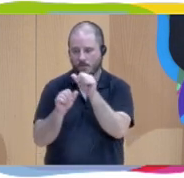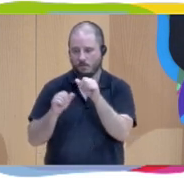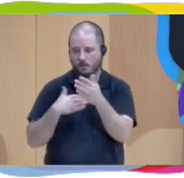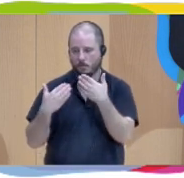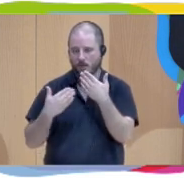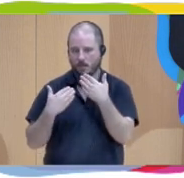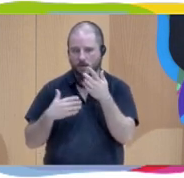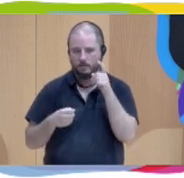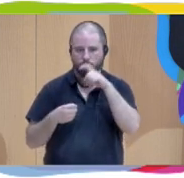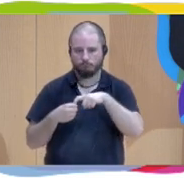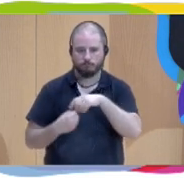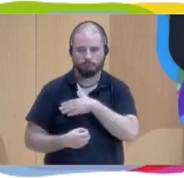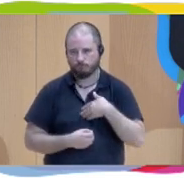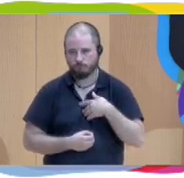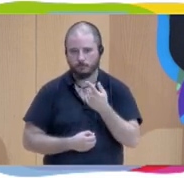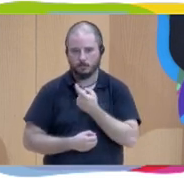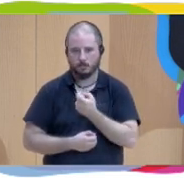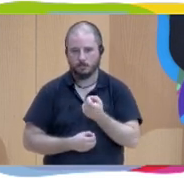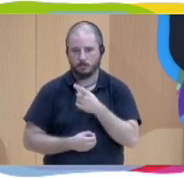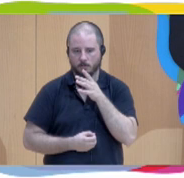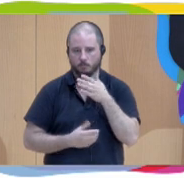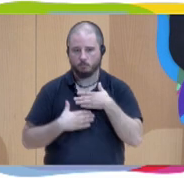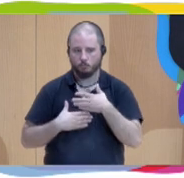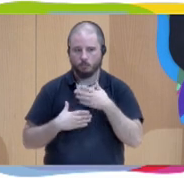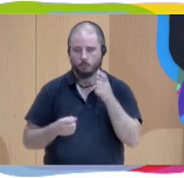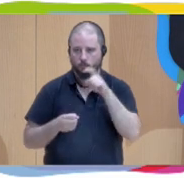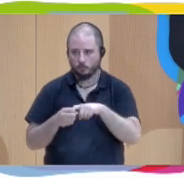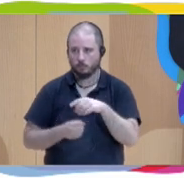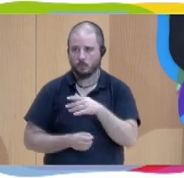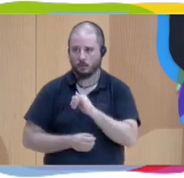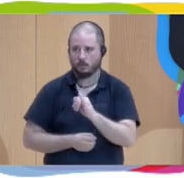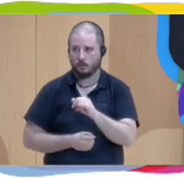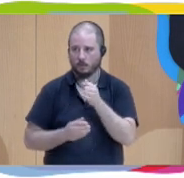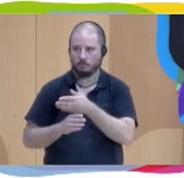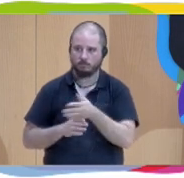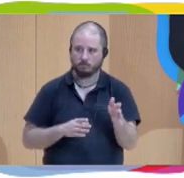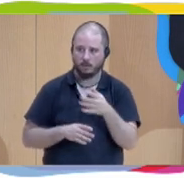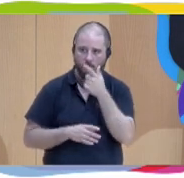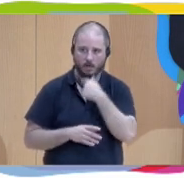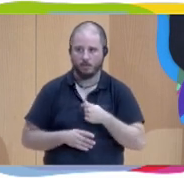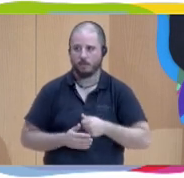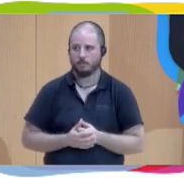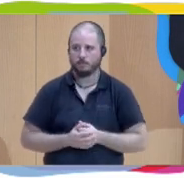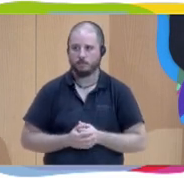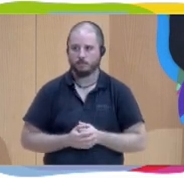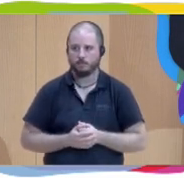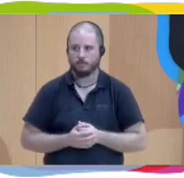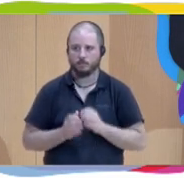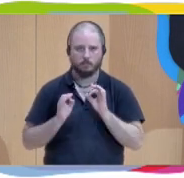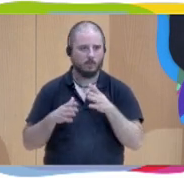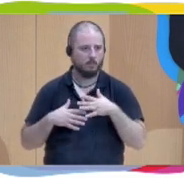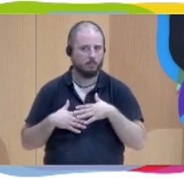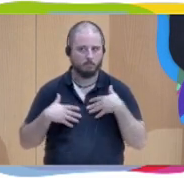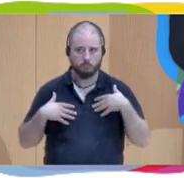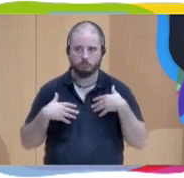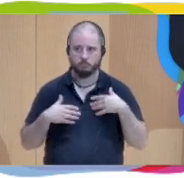It has been very, very strong emotion to me. But same to you. What did you